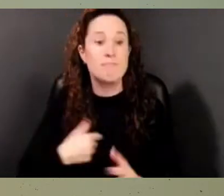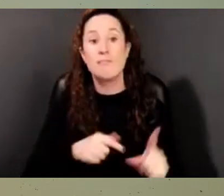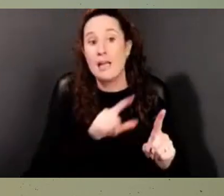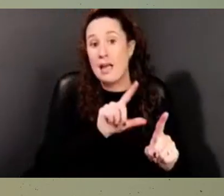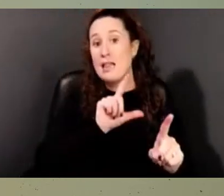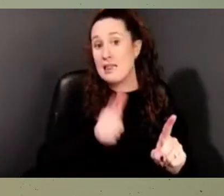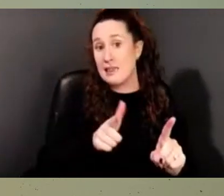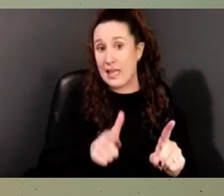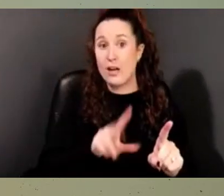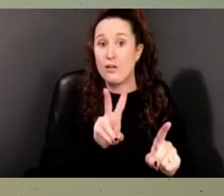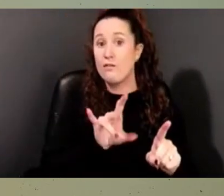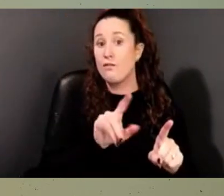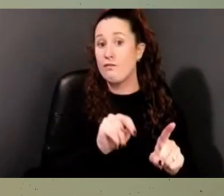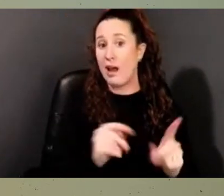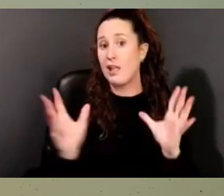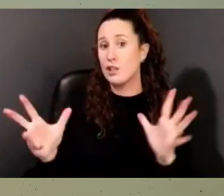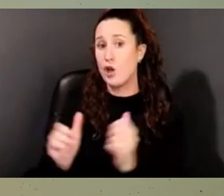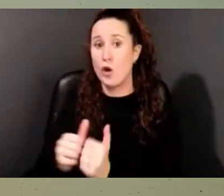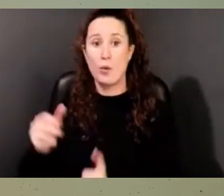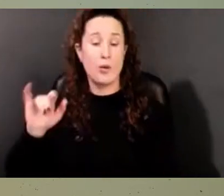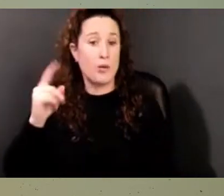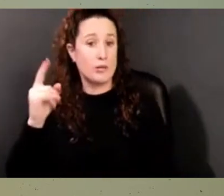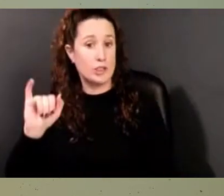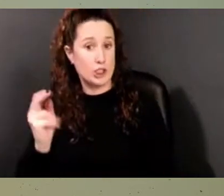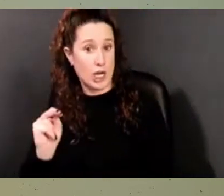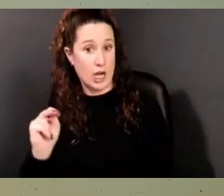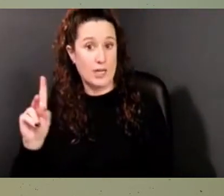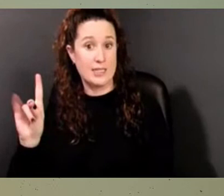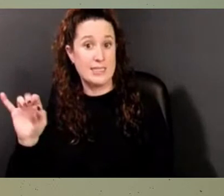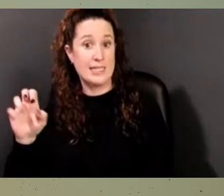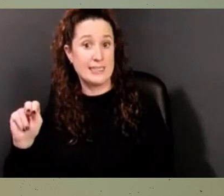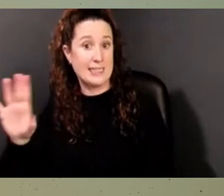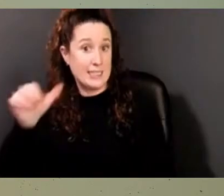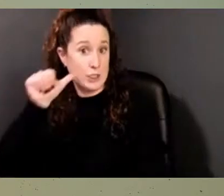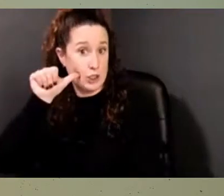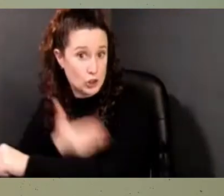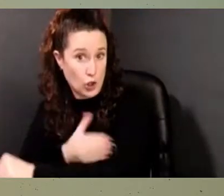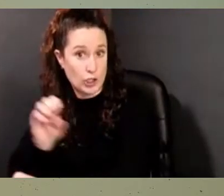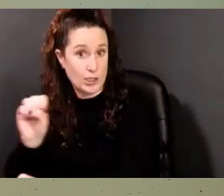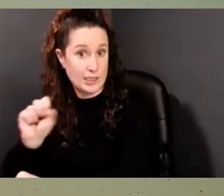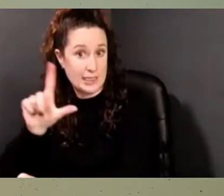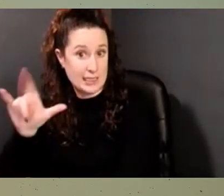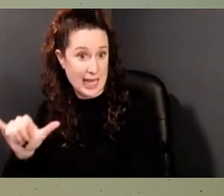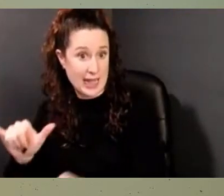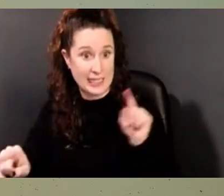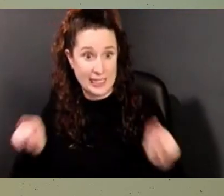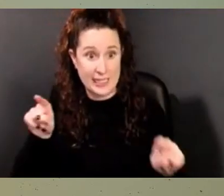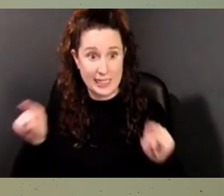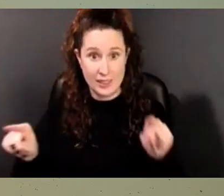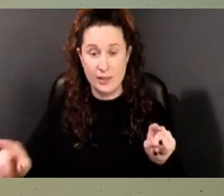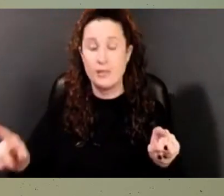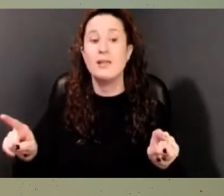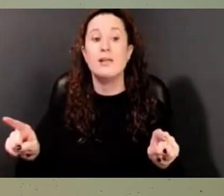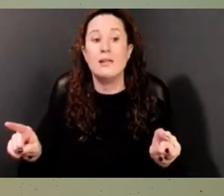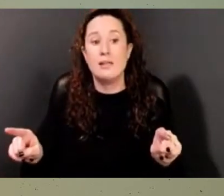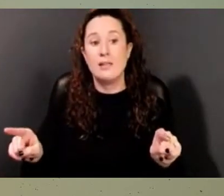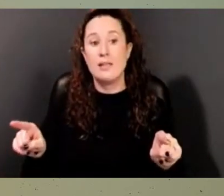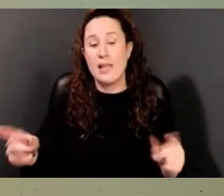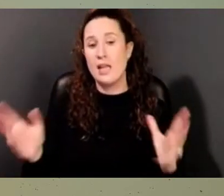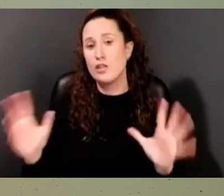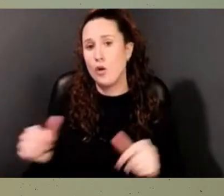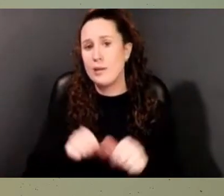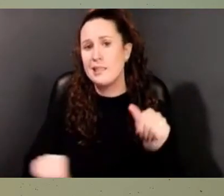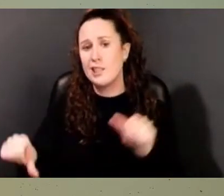Dickinson's oldest daughter, about life at the plantation. Sally, also who I called Sarah earlier, wrote down some of